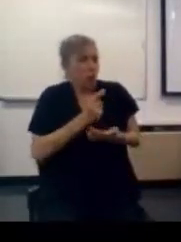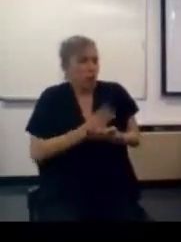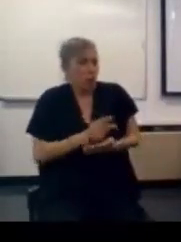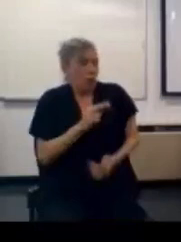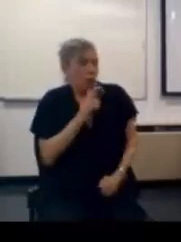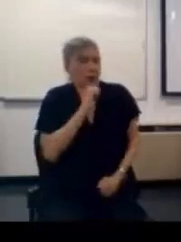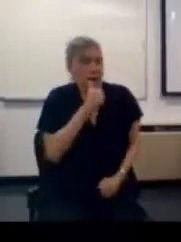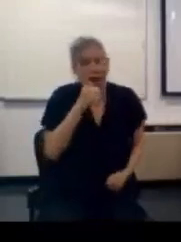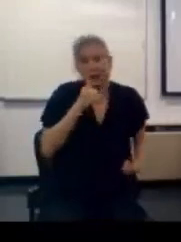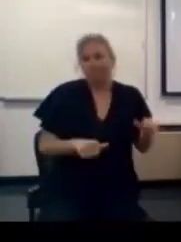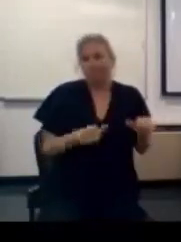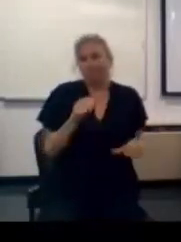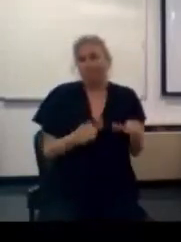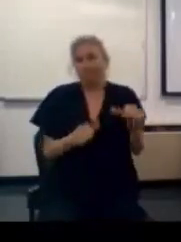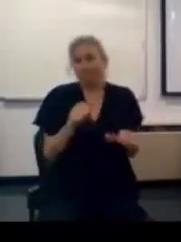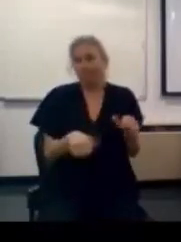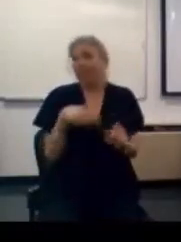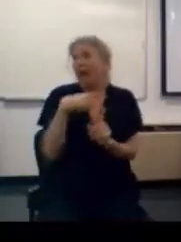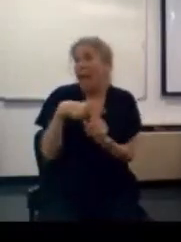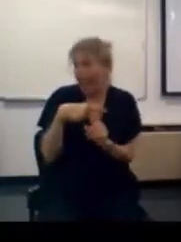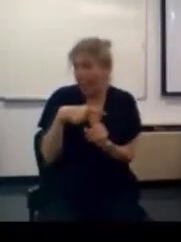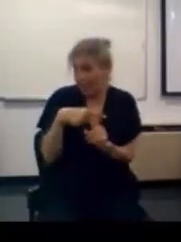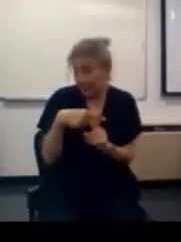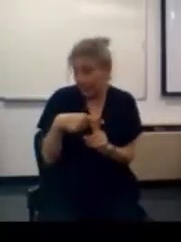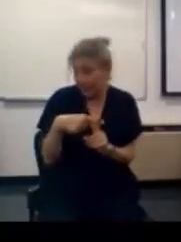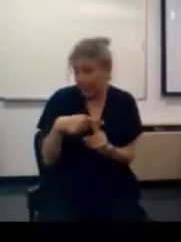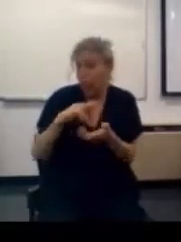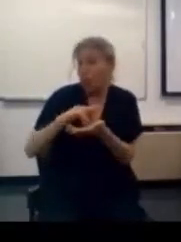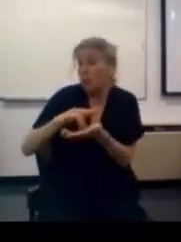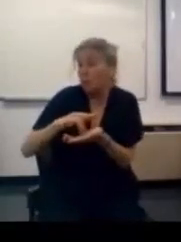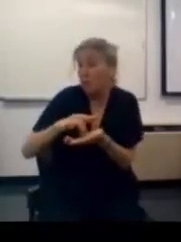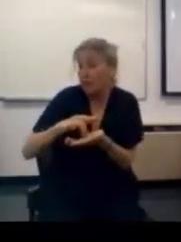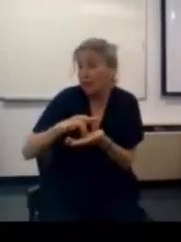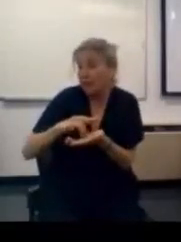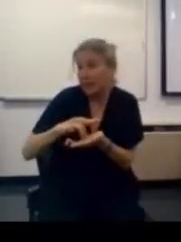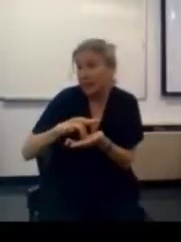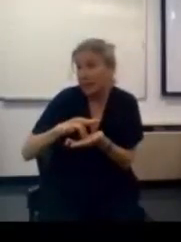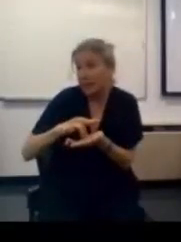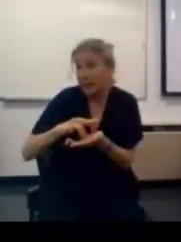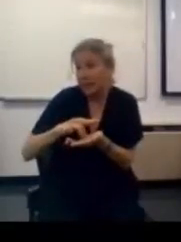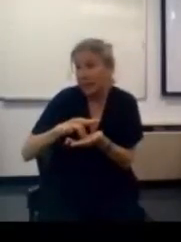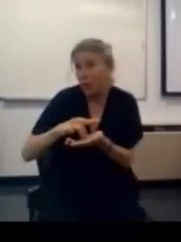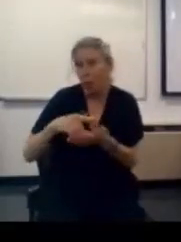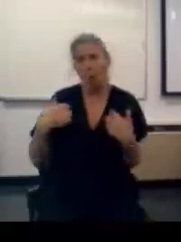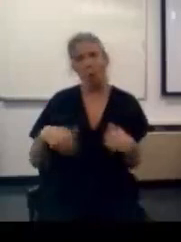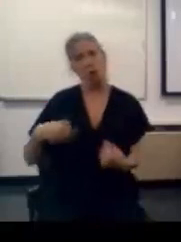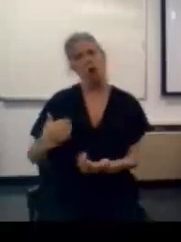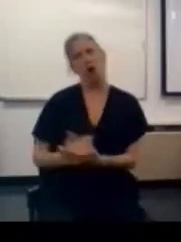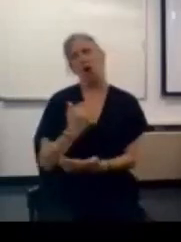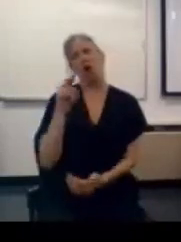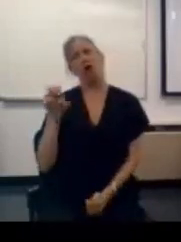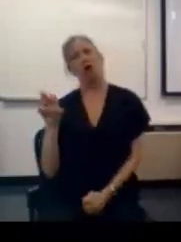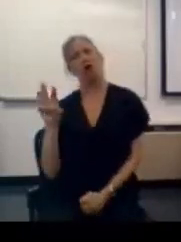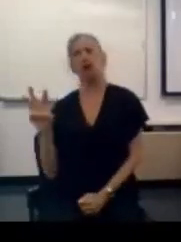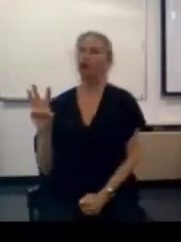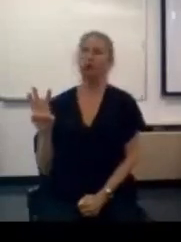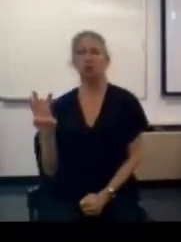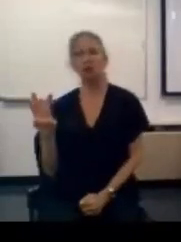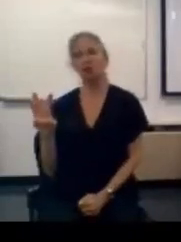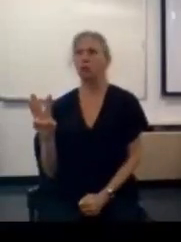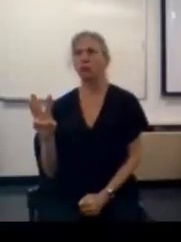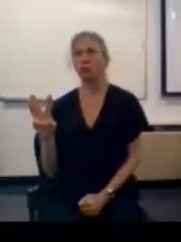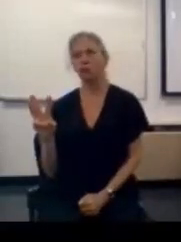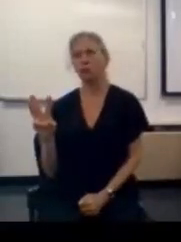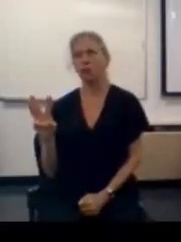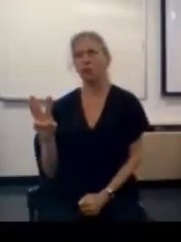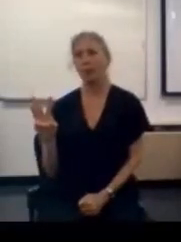I don't qualify. If you don't qualify, you don't qualify. And the other piece of it was that the medicine is so state-of-the-art and